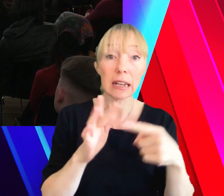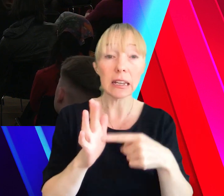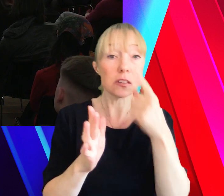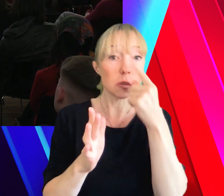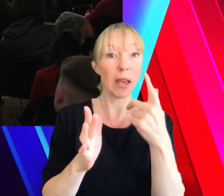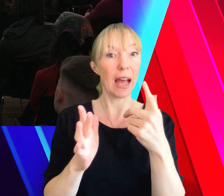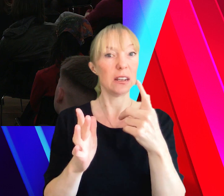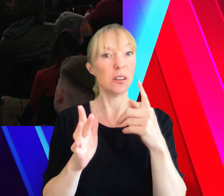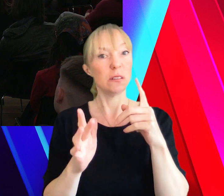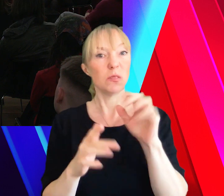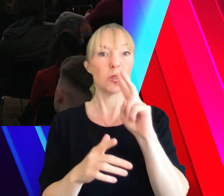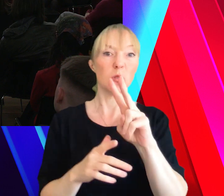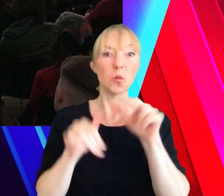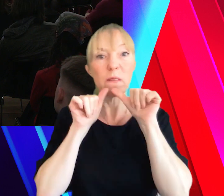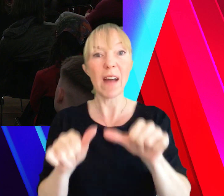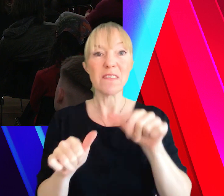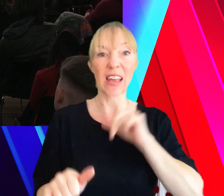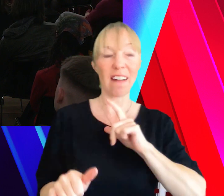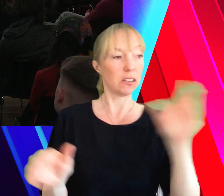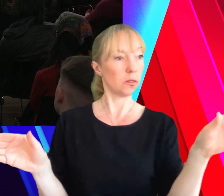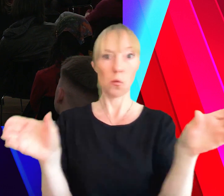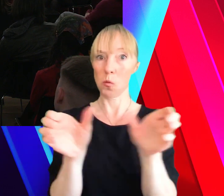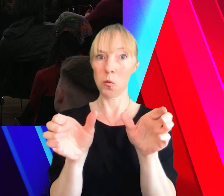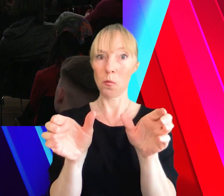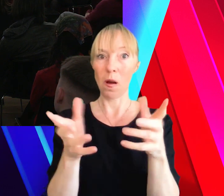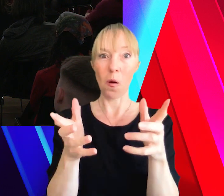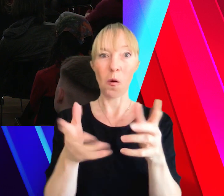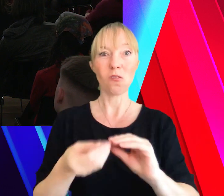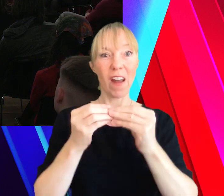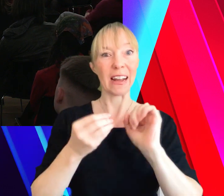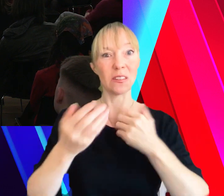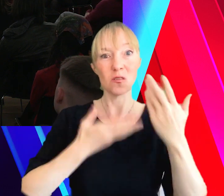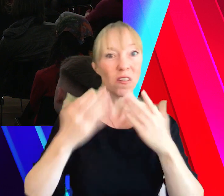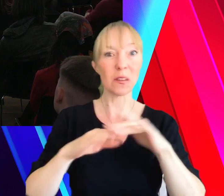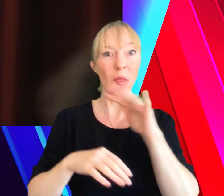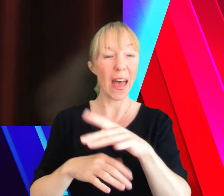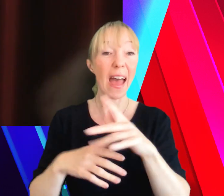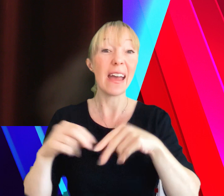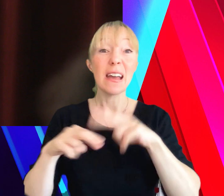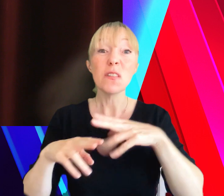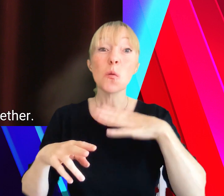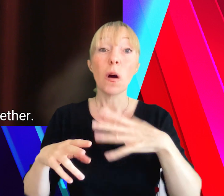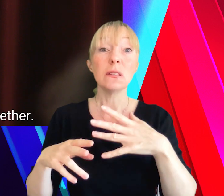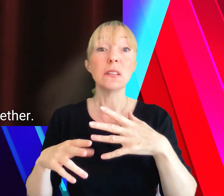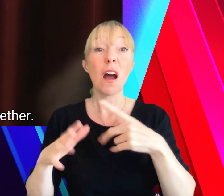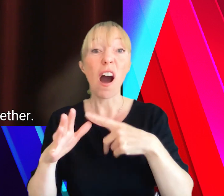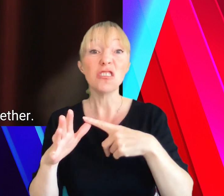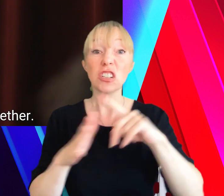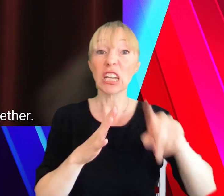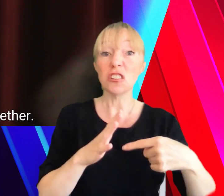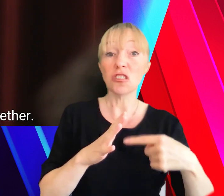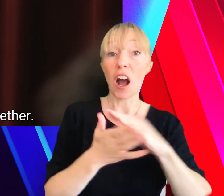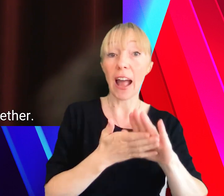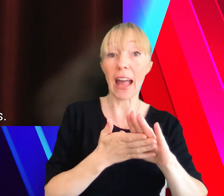edits, like you can make your two favourite characters be together. You can carve your own narrative that doesn't exist in the show. So if you want Archie and